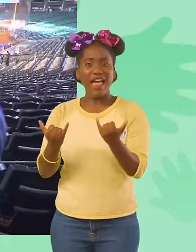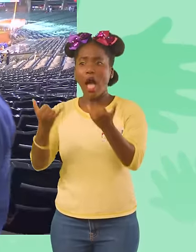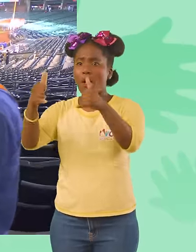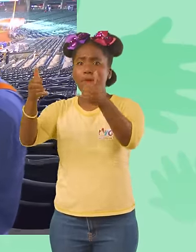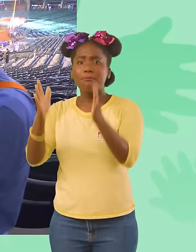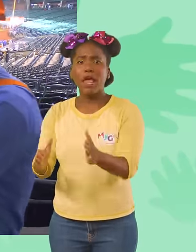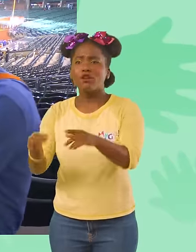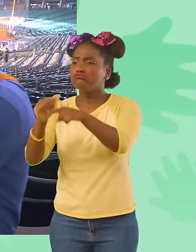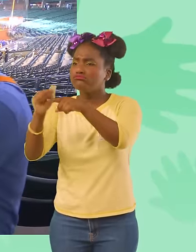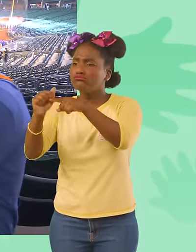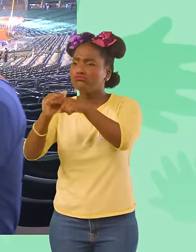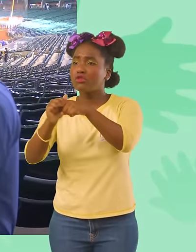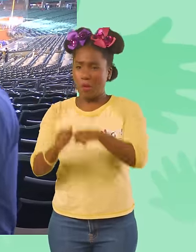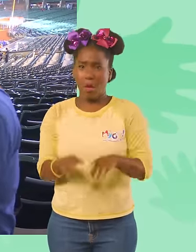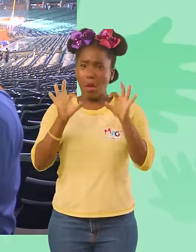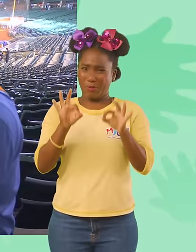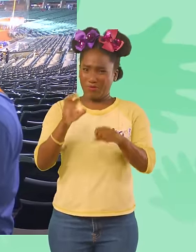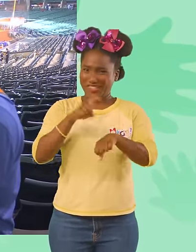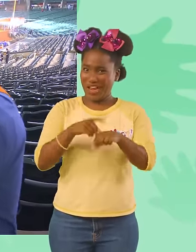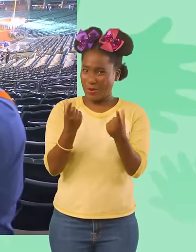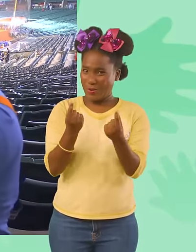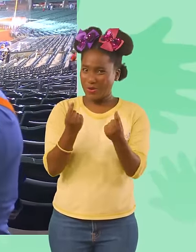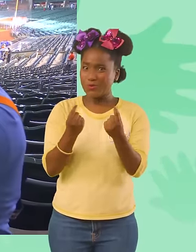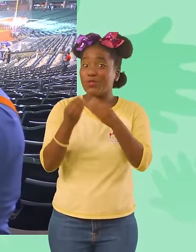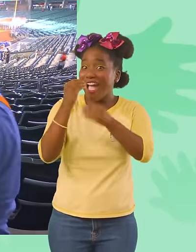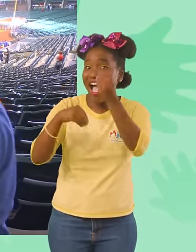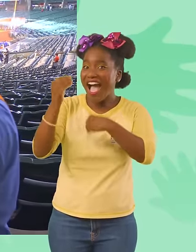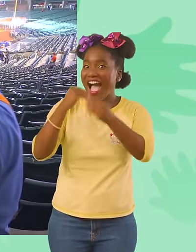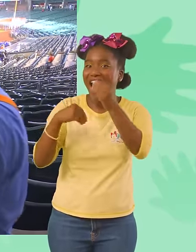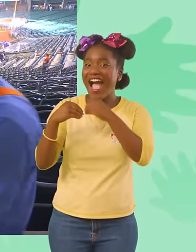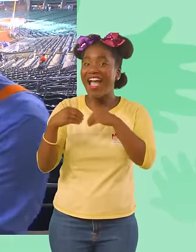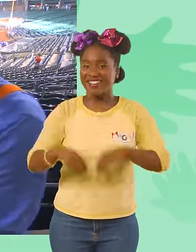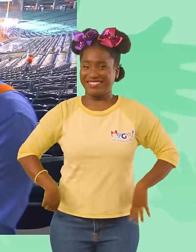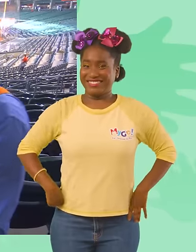is the perfect time to try the churro dog.